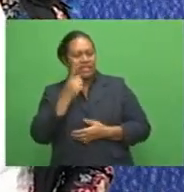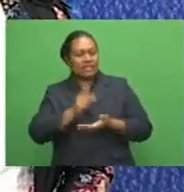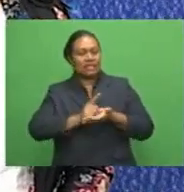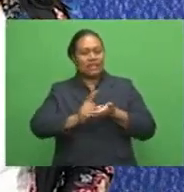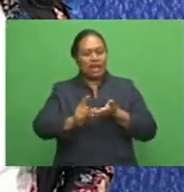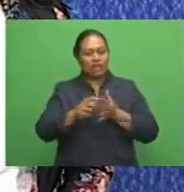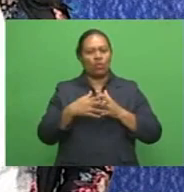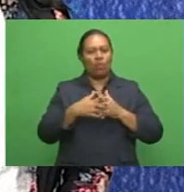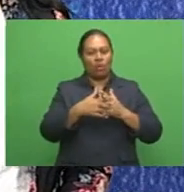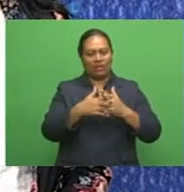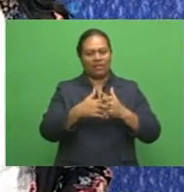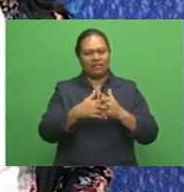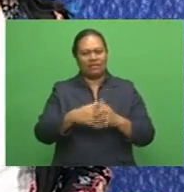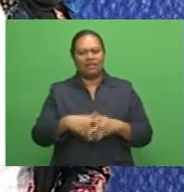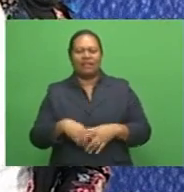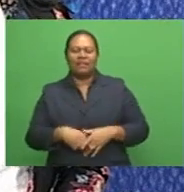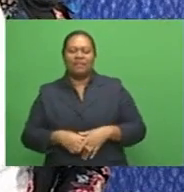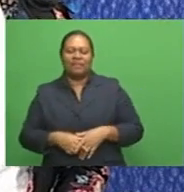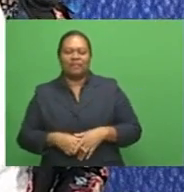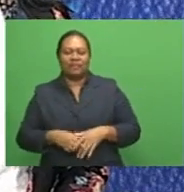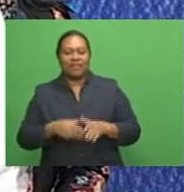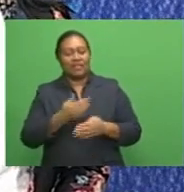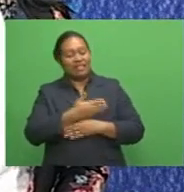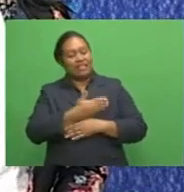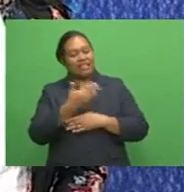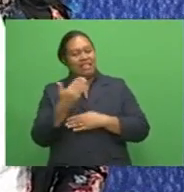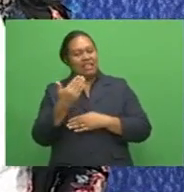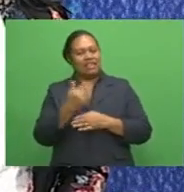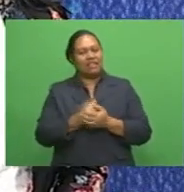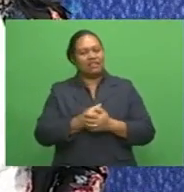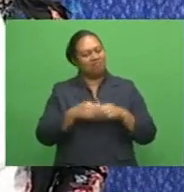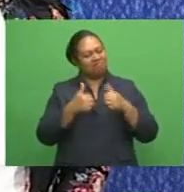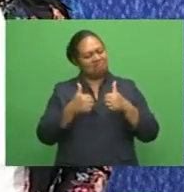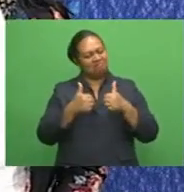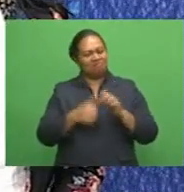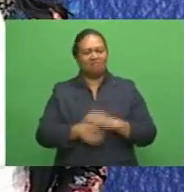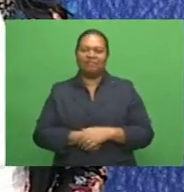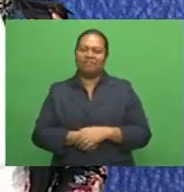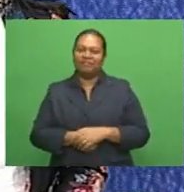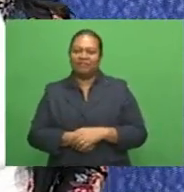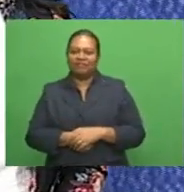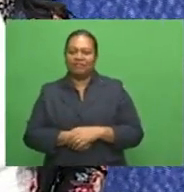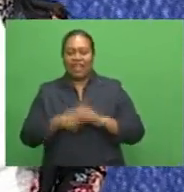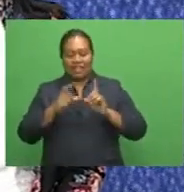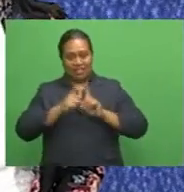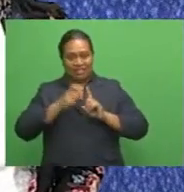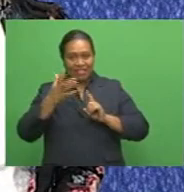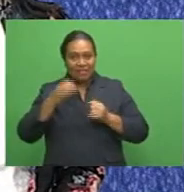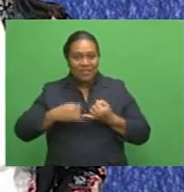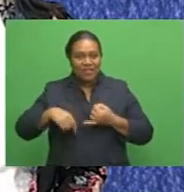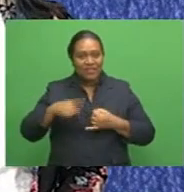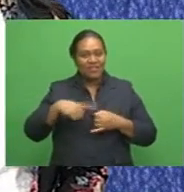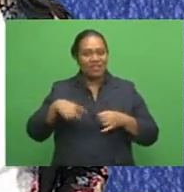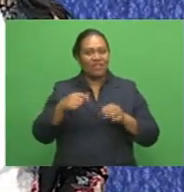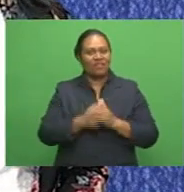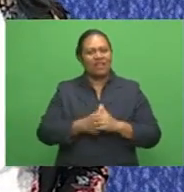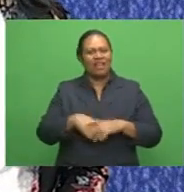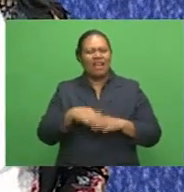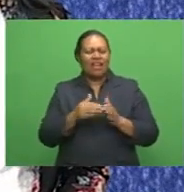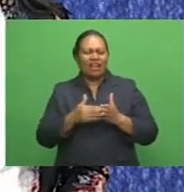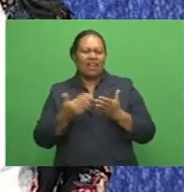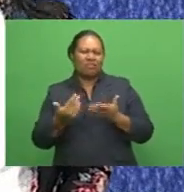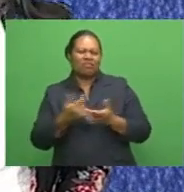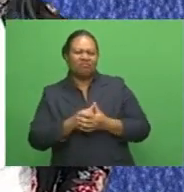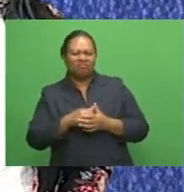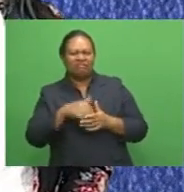periods, sunshine never forsakes. The day turned out pretty well. Eastwards from Peck Harbour to Suva, it was dull and